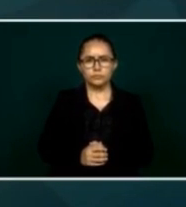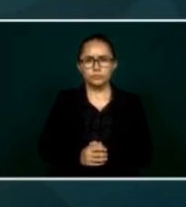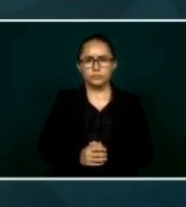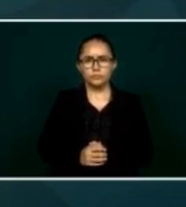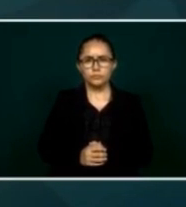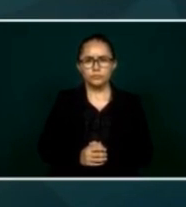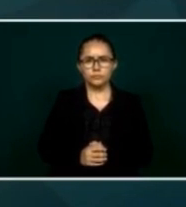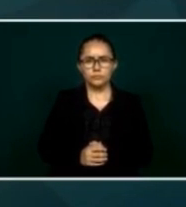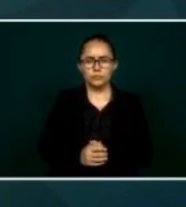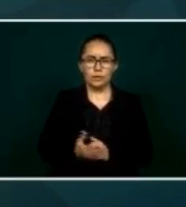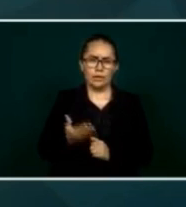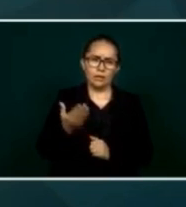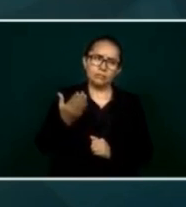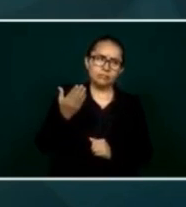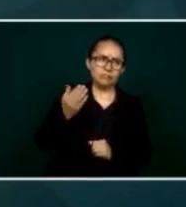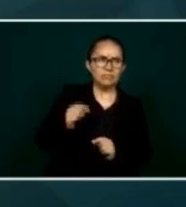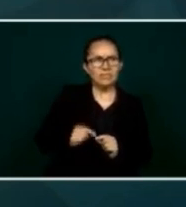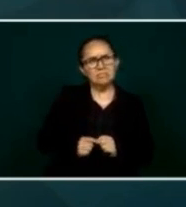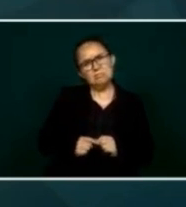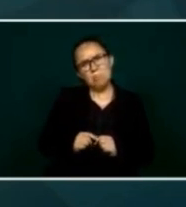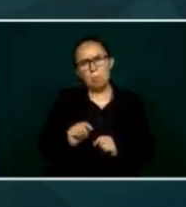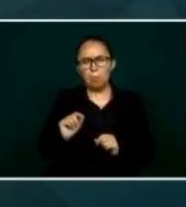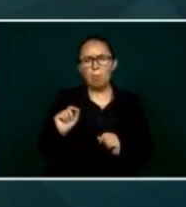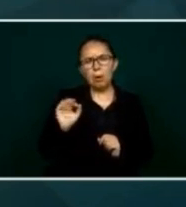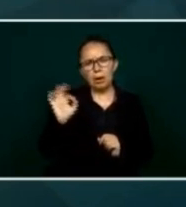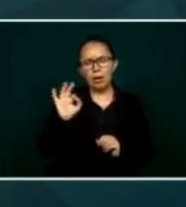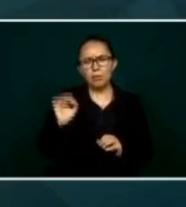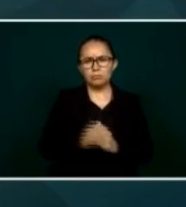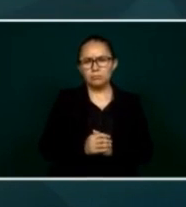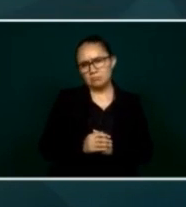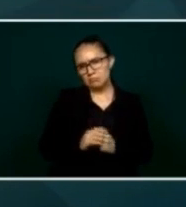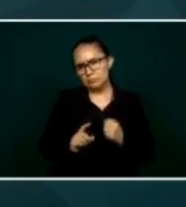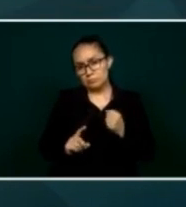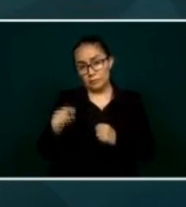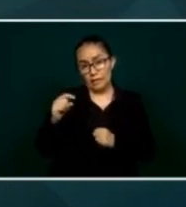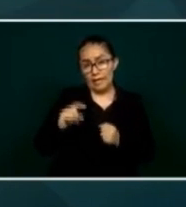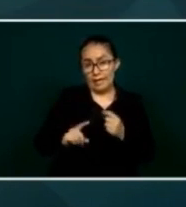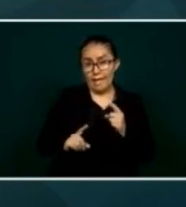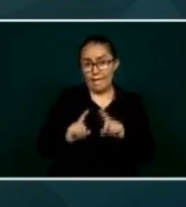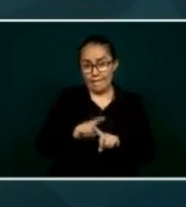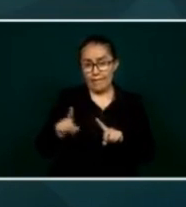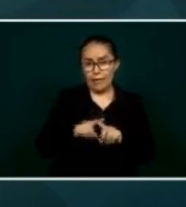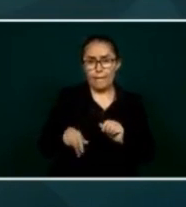No como quisiéramos. Not as much as we'd like. Es,